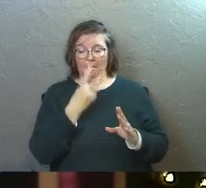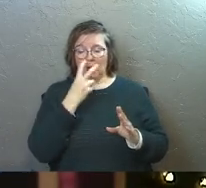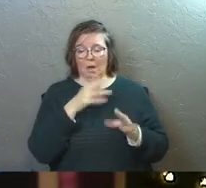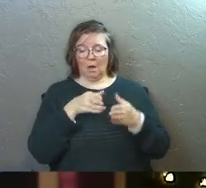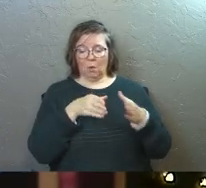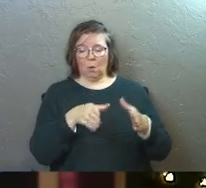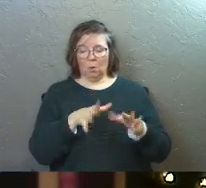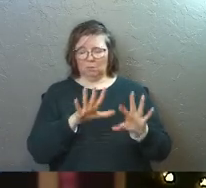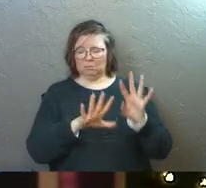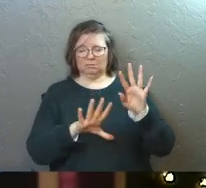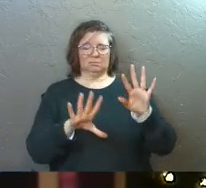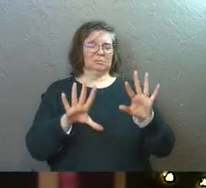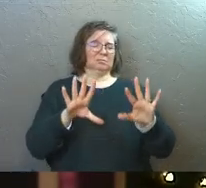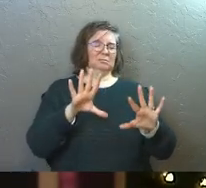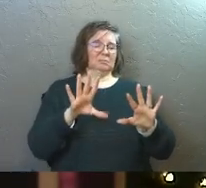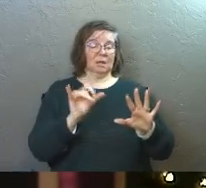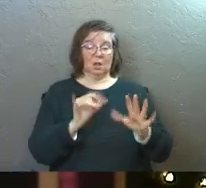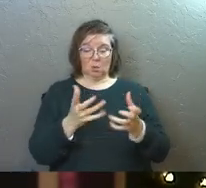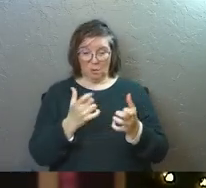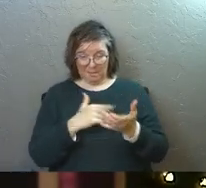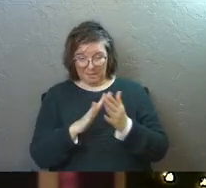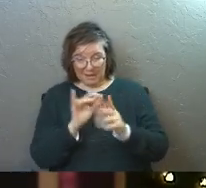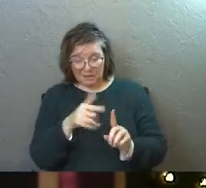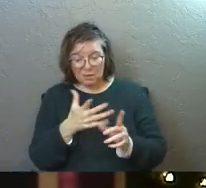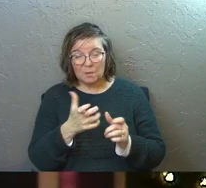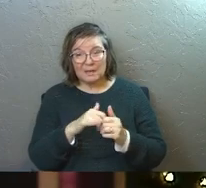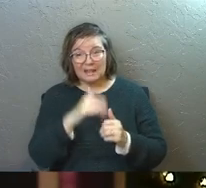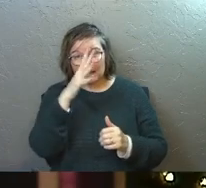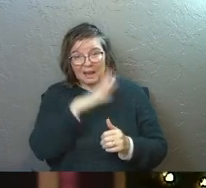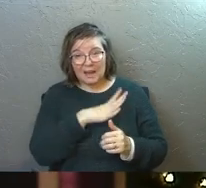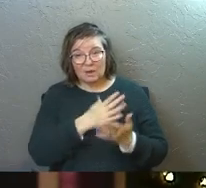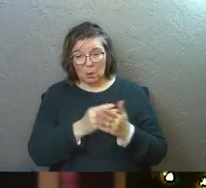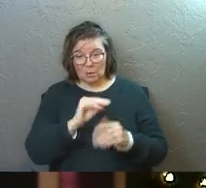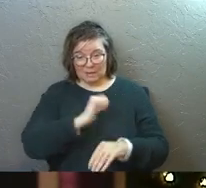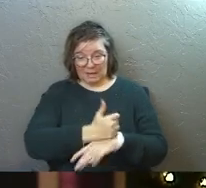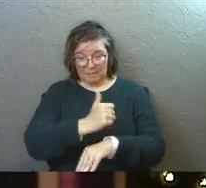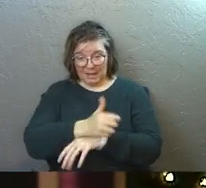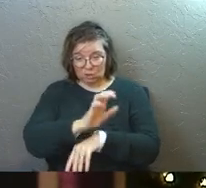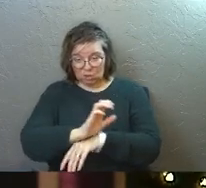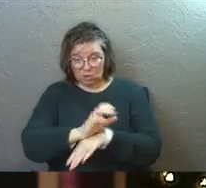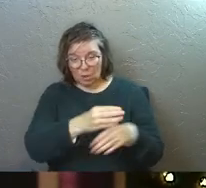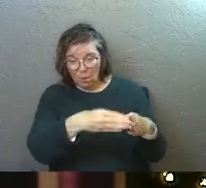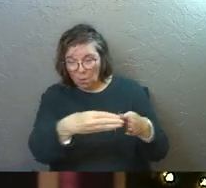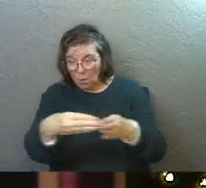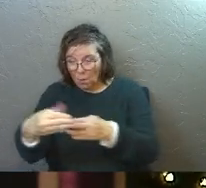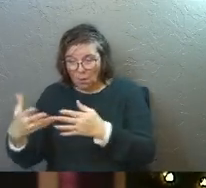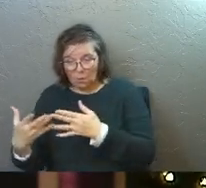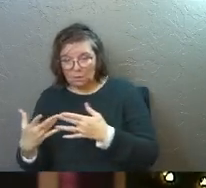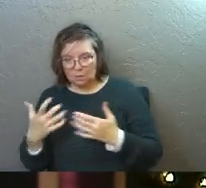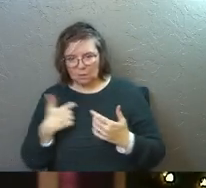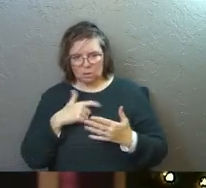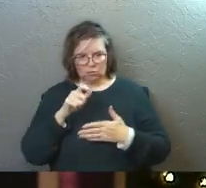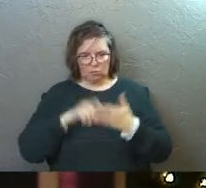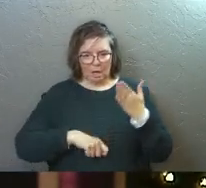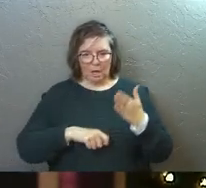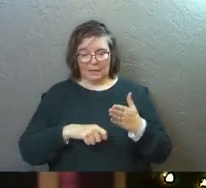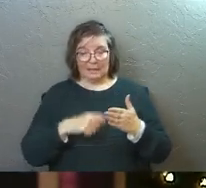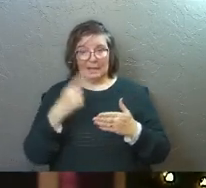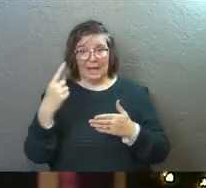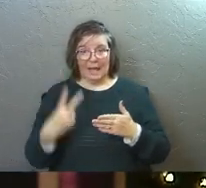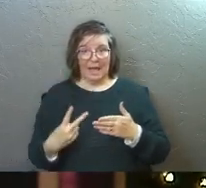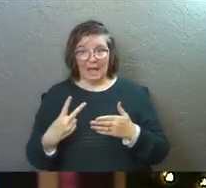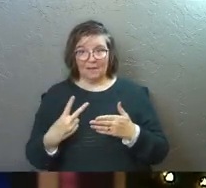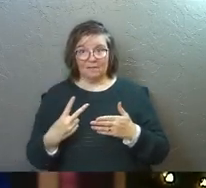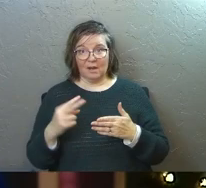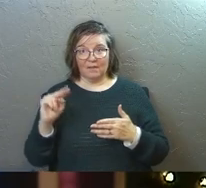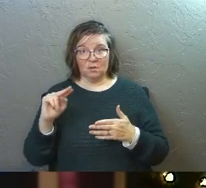blind on the road to Damascus with Jesus. And you know, it's like, you want me to be the guy who goes and plants churches on every corner. You want me to be the guy who writes just about half,